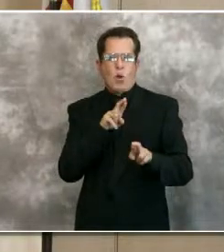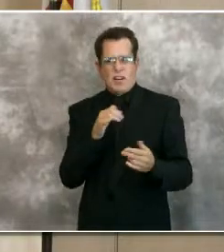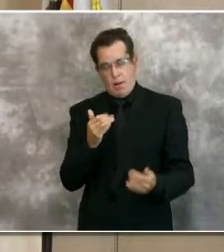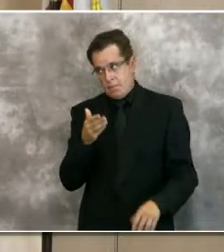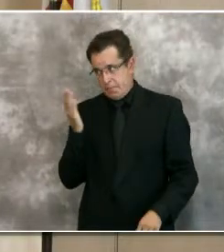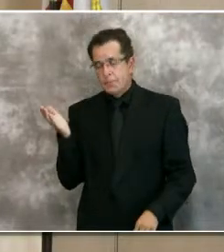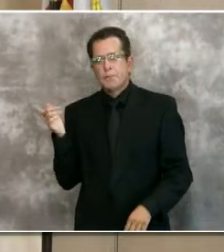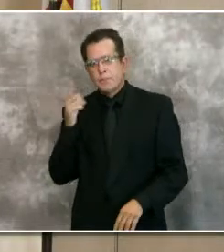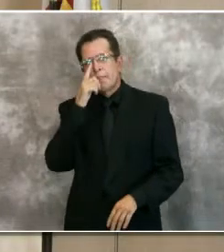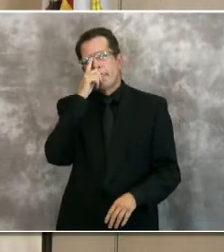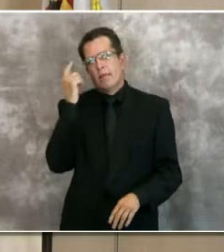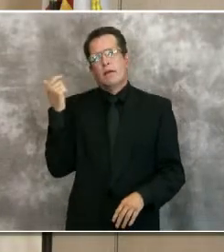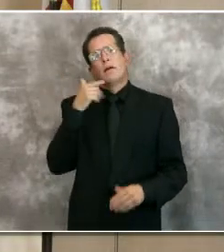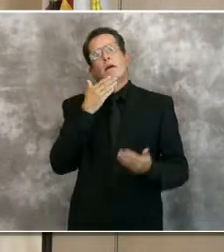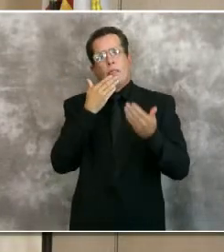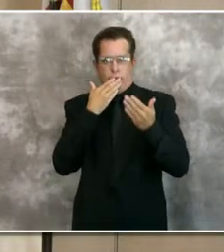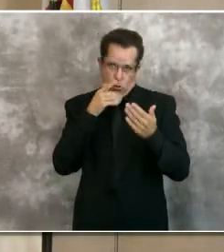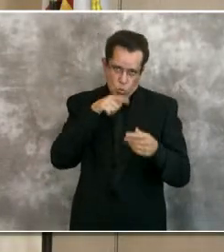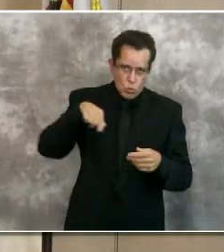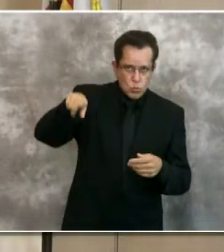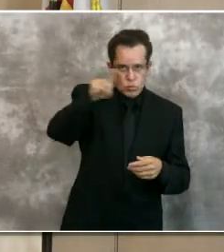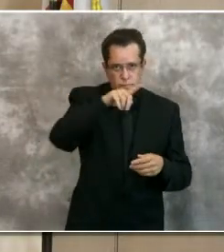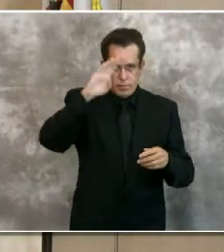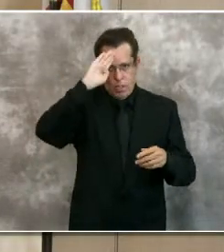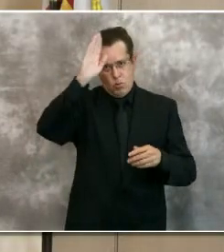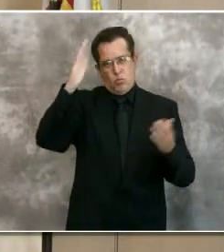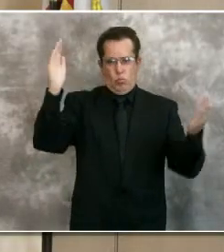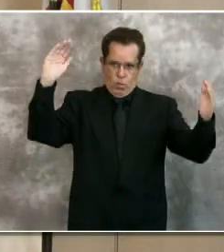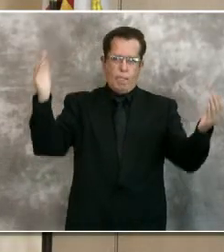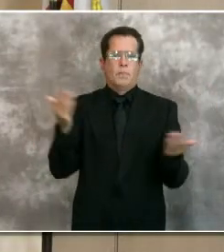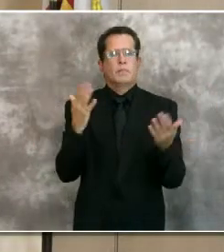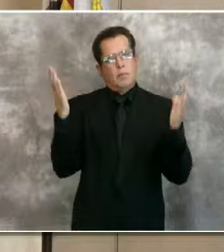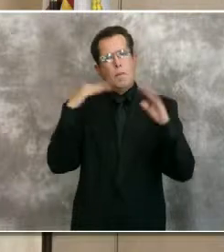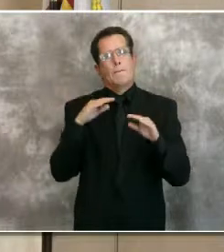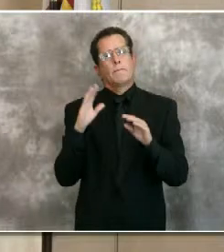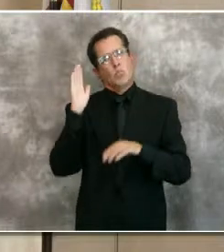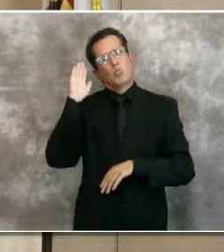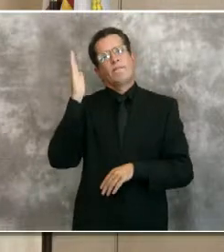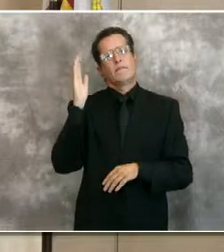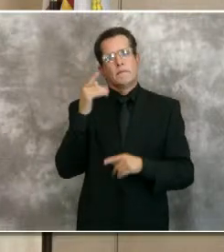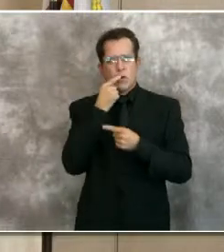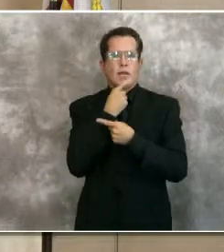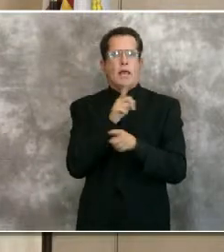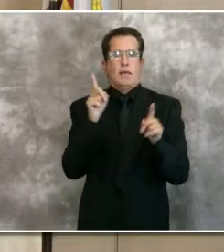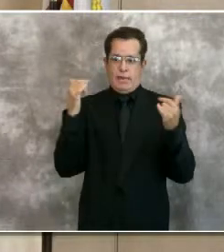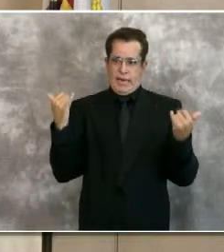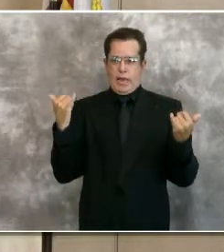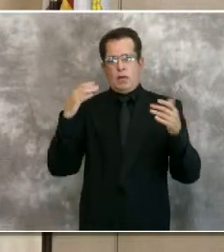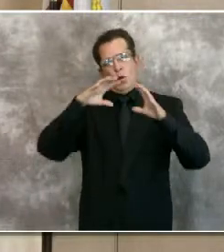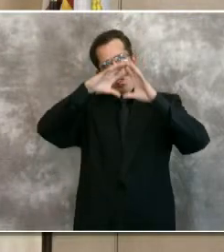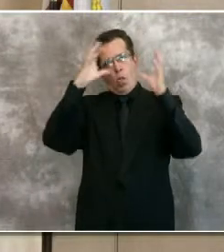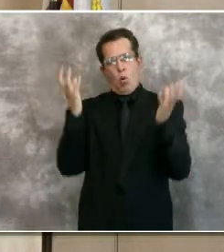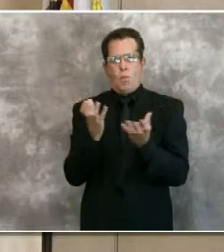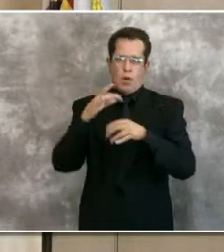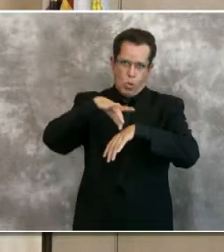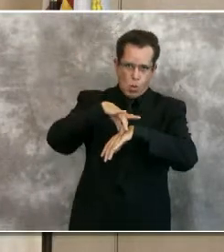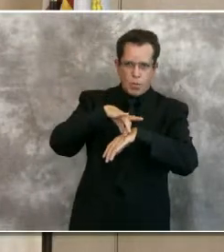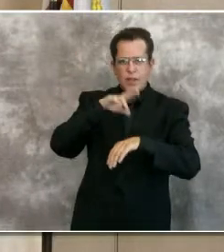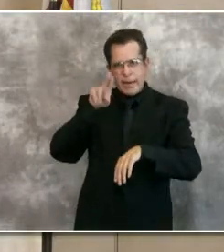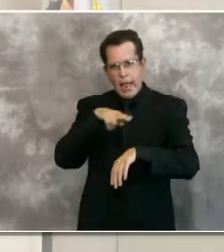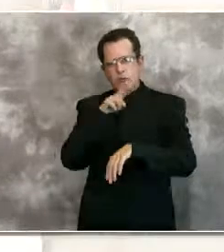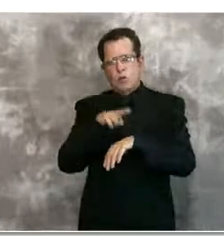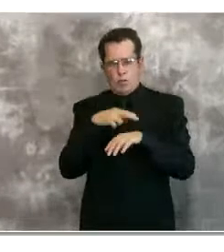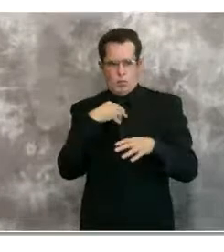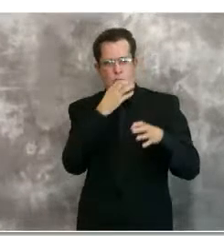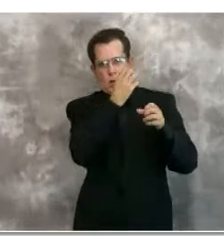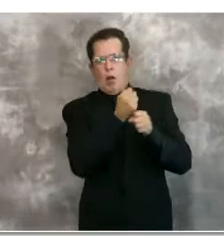Thank you, Supervisor Fletcher, and welcome everyone to today's briefing. Today's global, national, and state statistics are based on the data from